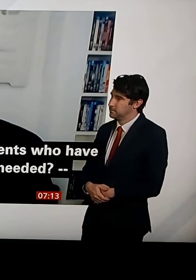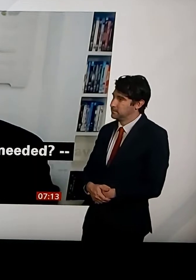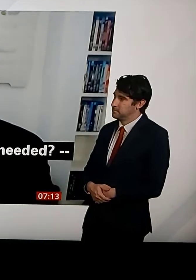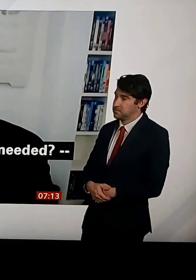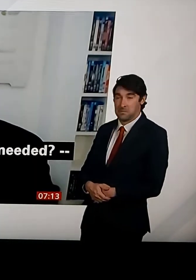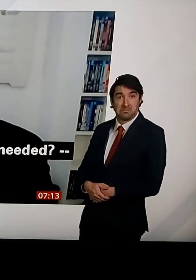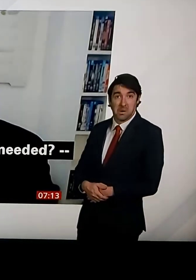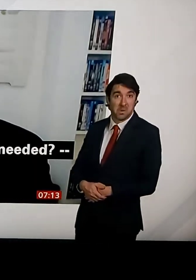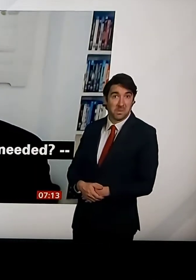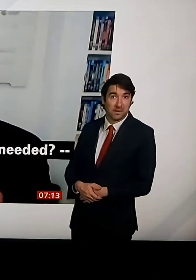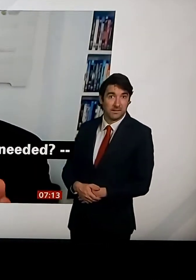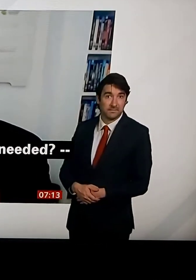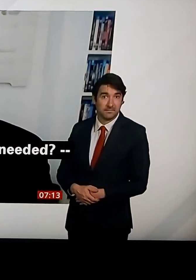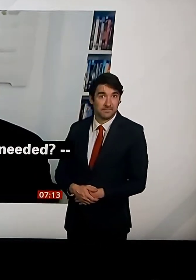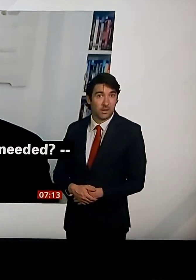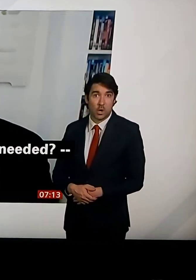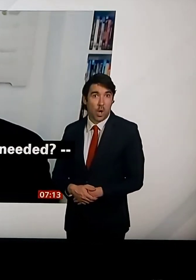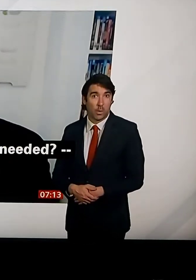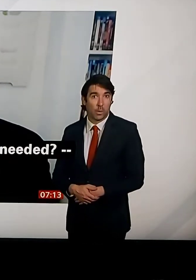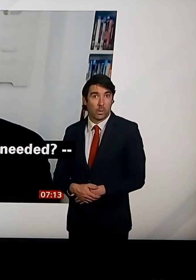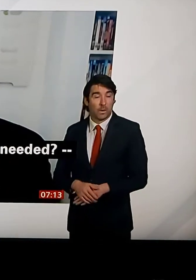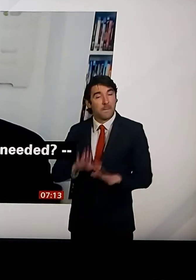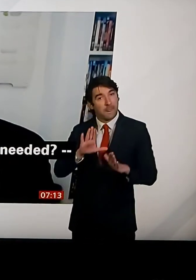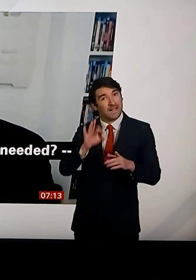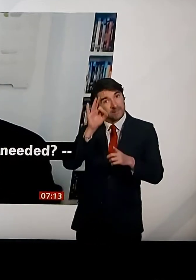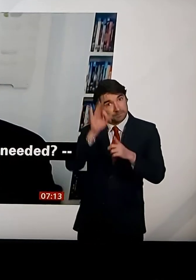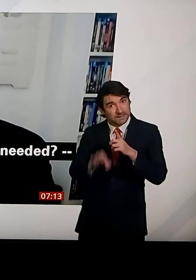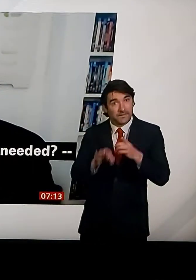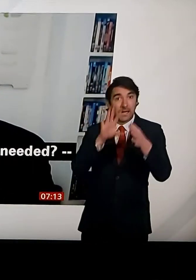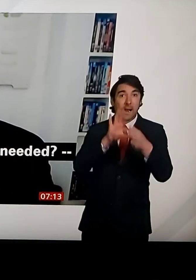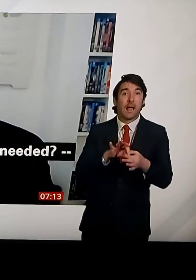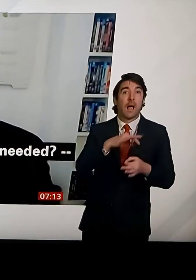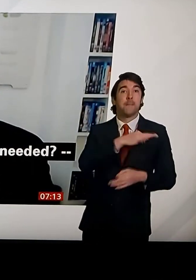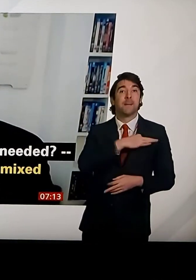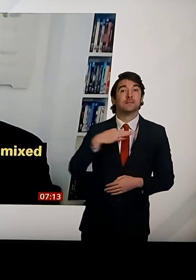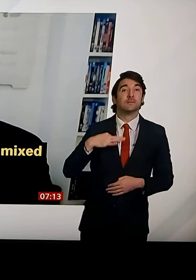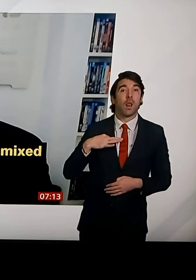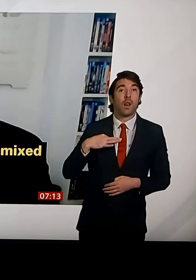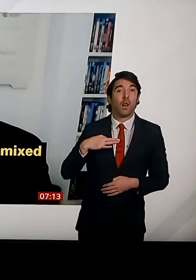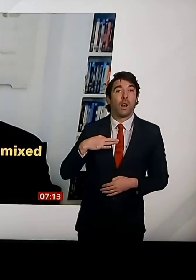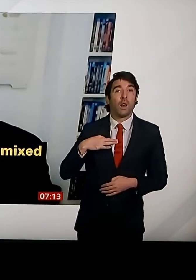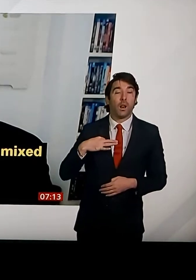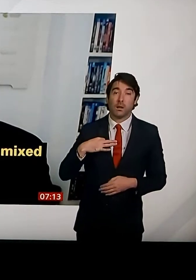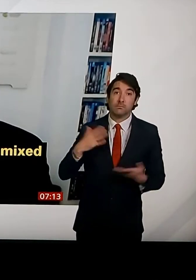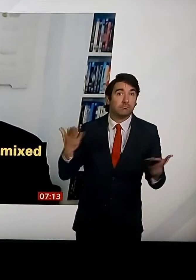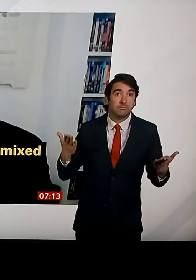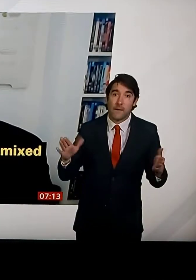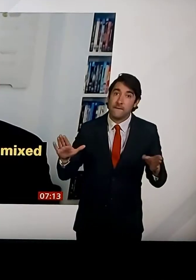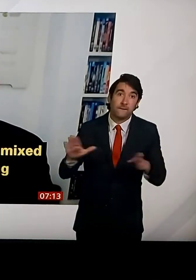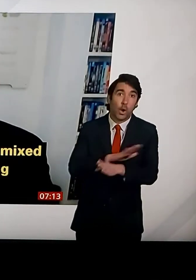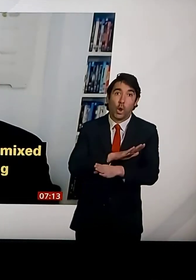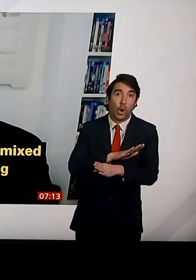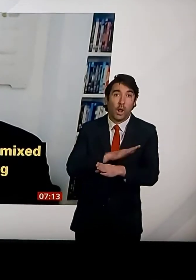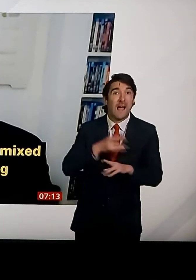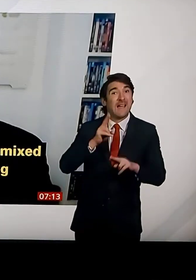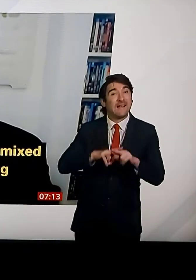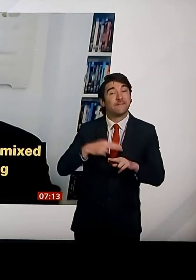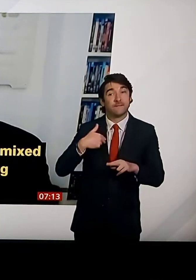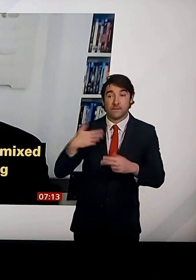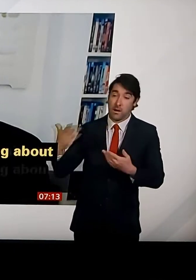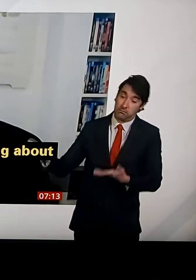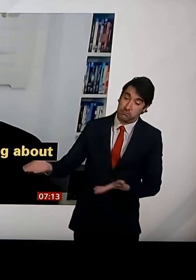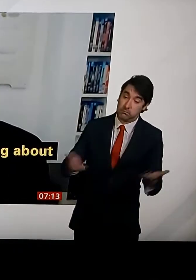Louise. So if we're talking about medicine, then no. And in fact, universities are fined by the government for going over.